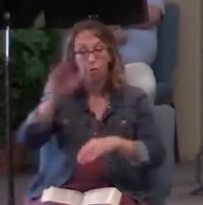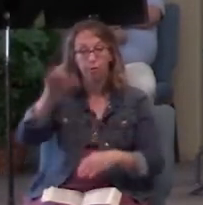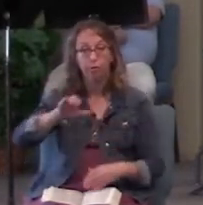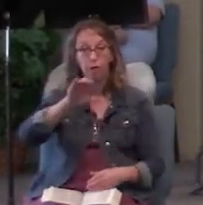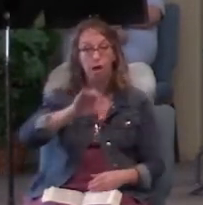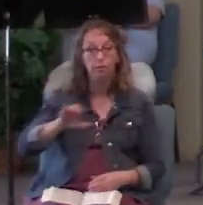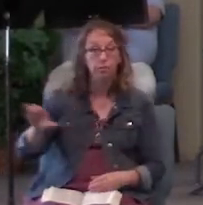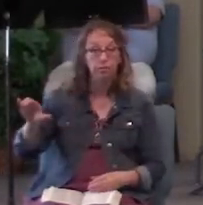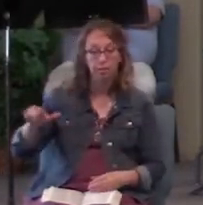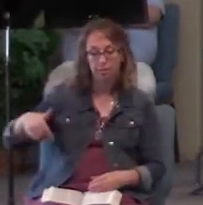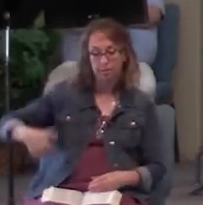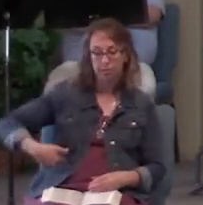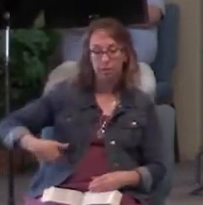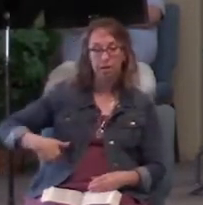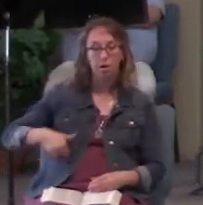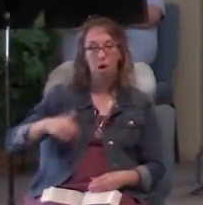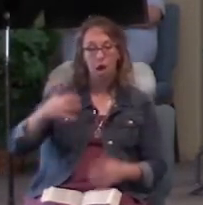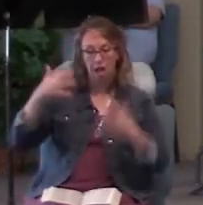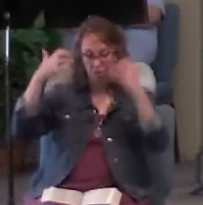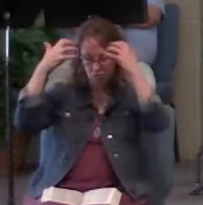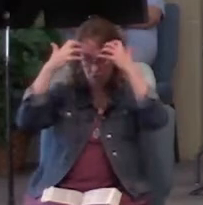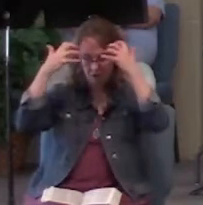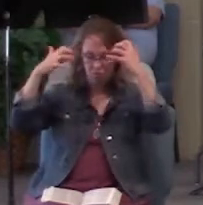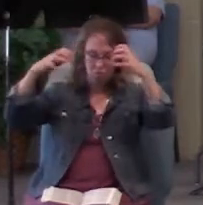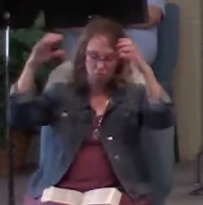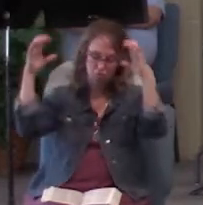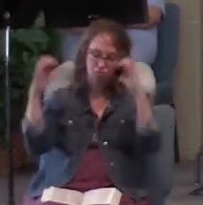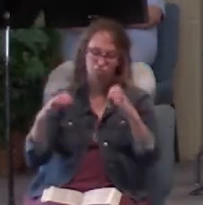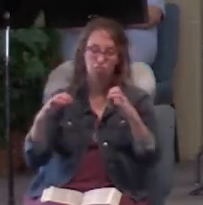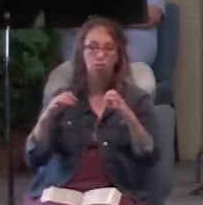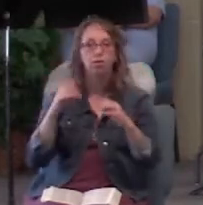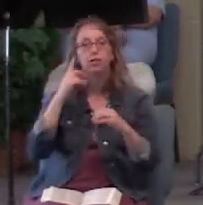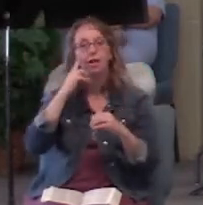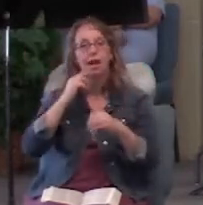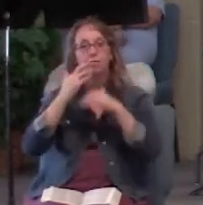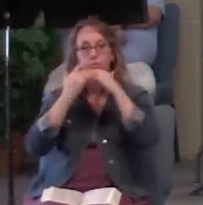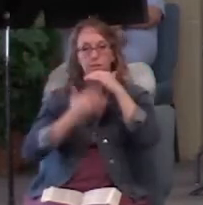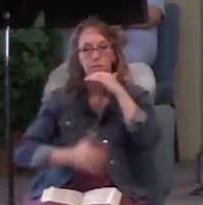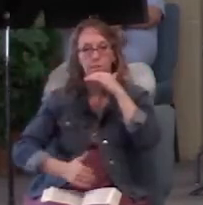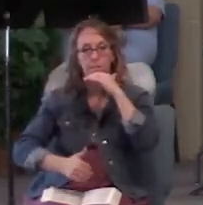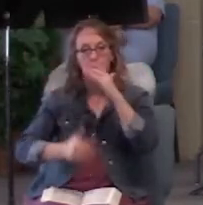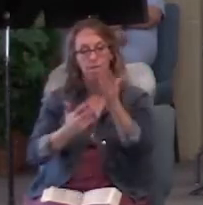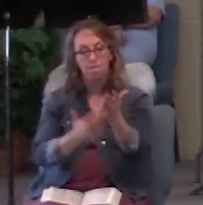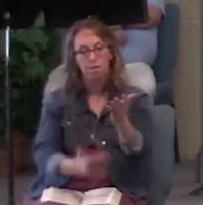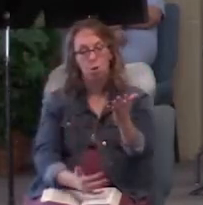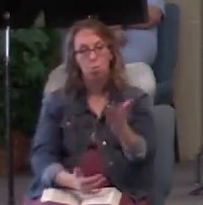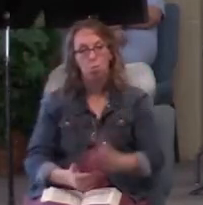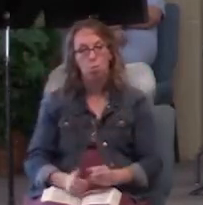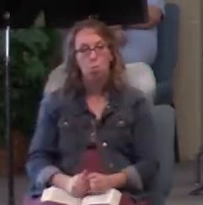side and they rammed the crown of thorns on his head as the blood flowed.